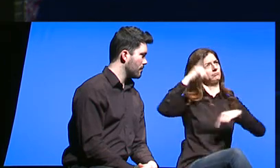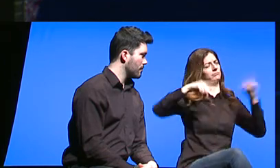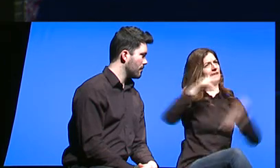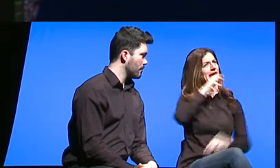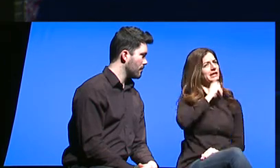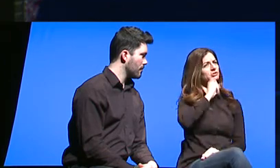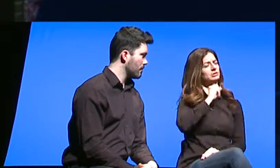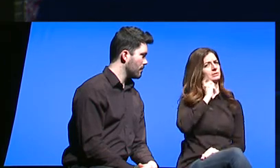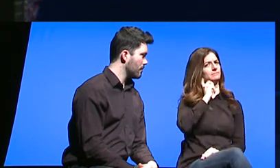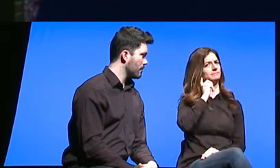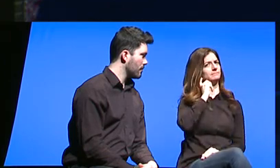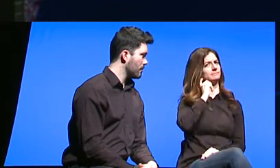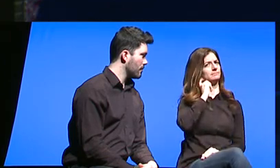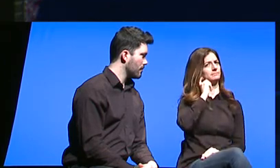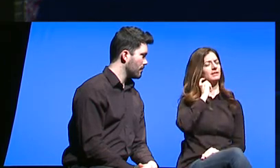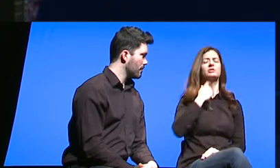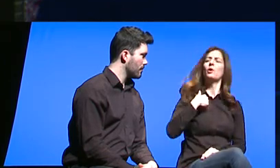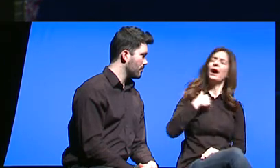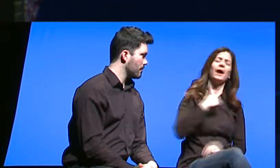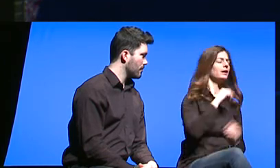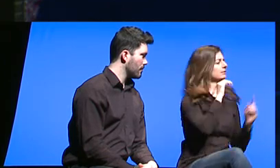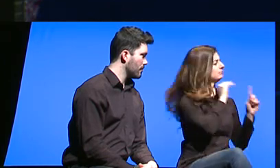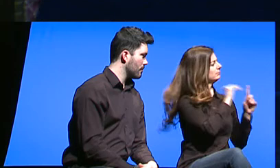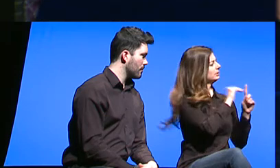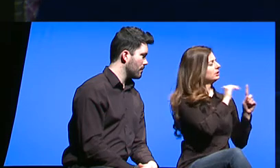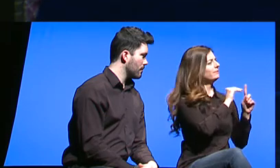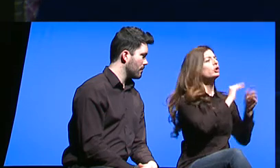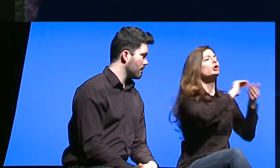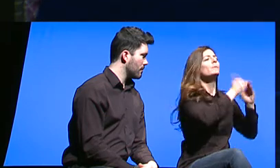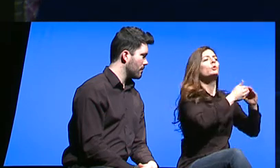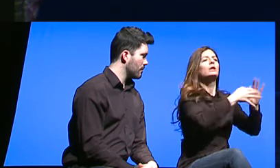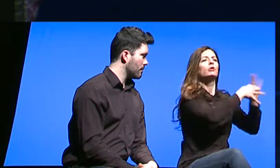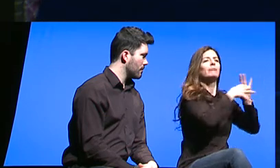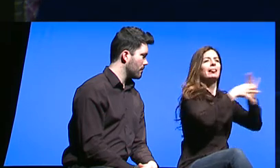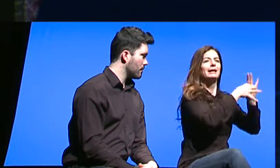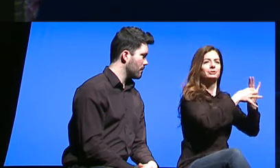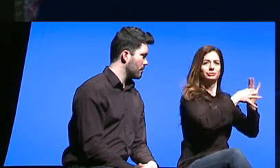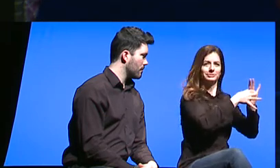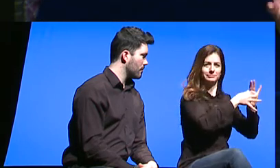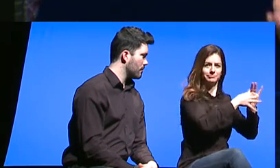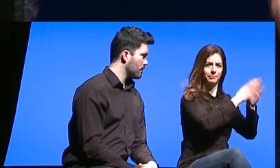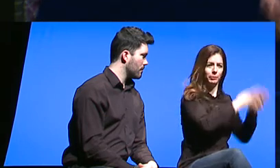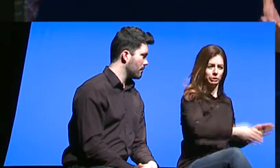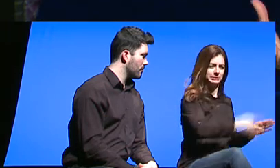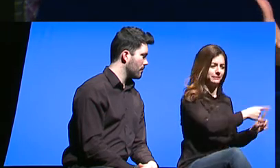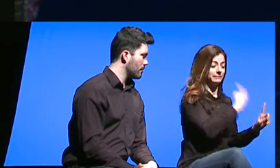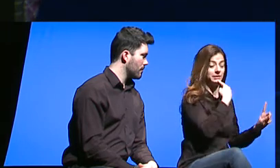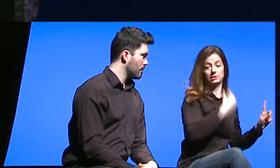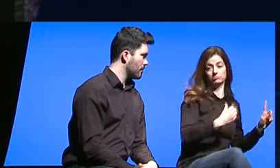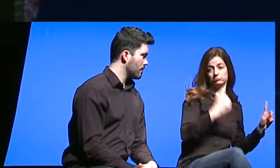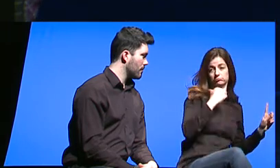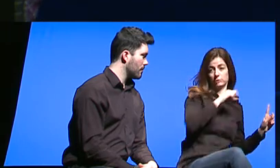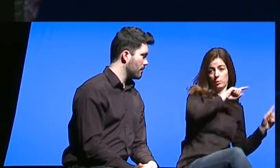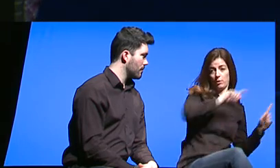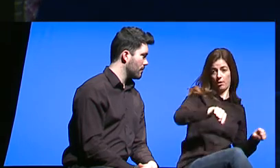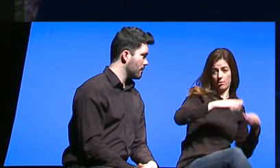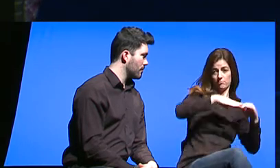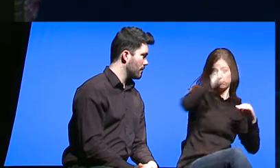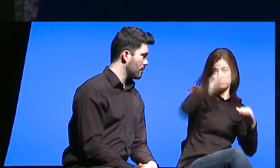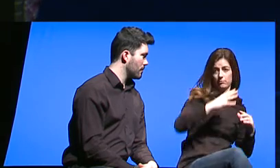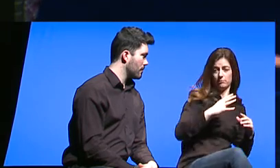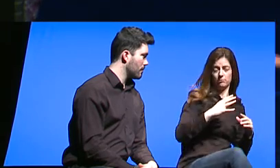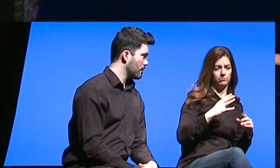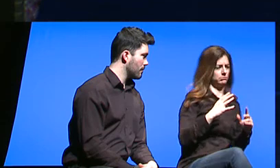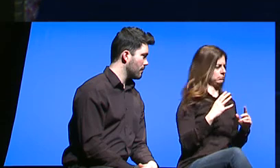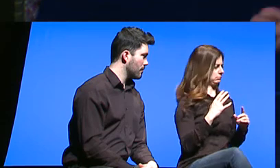no one's going to come and talk to you, partly because, you know, it wasn't a culturally specific Muslim group making the project, and because people